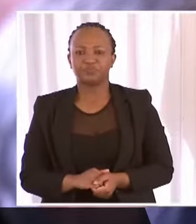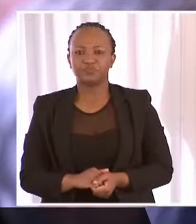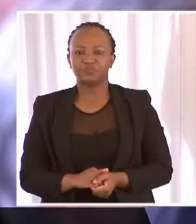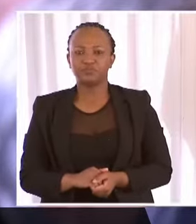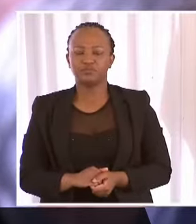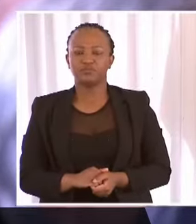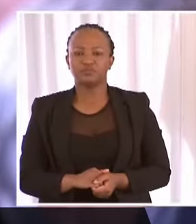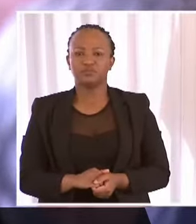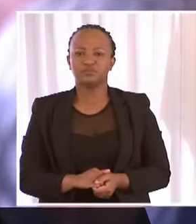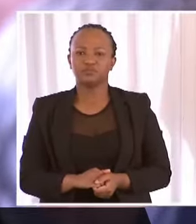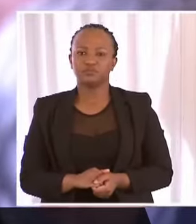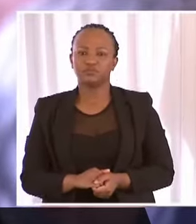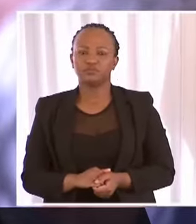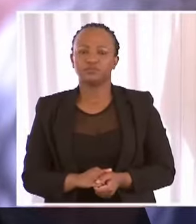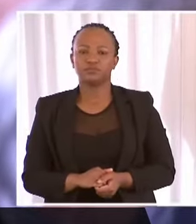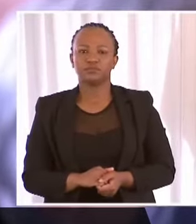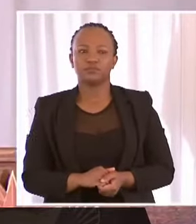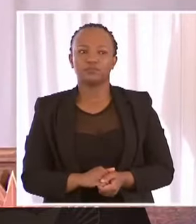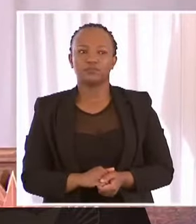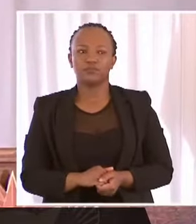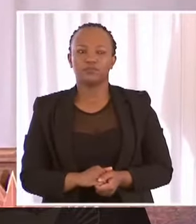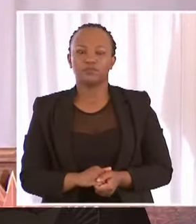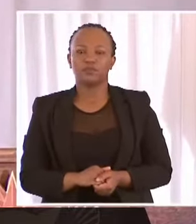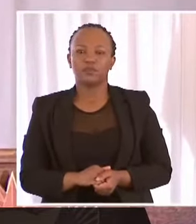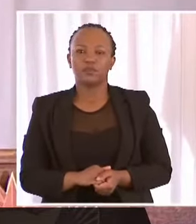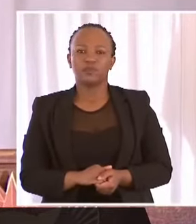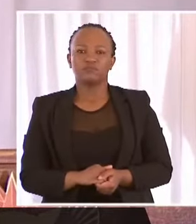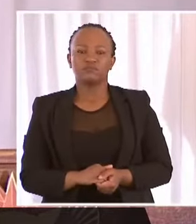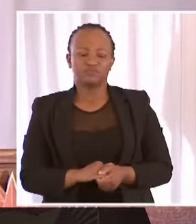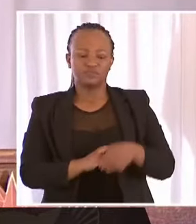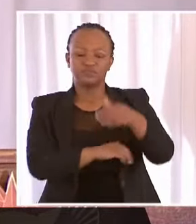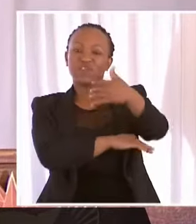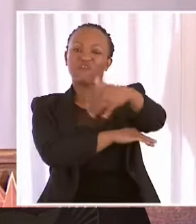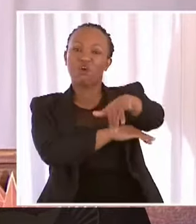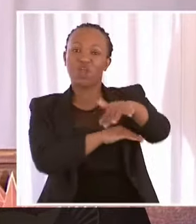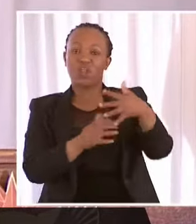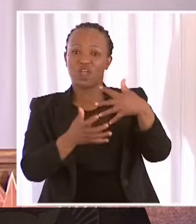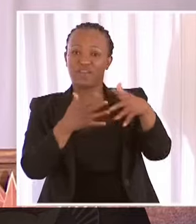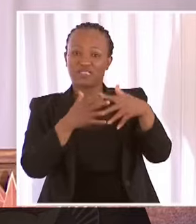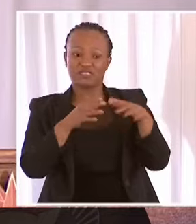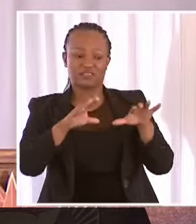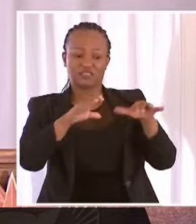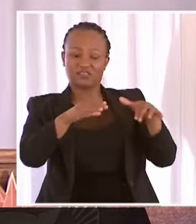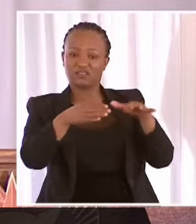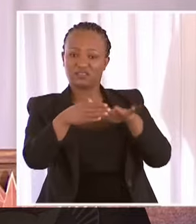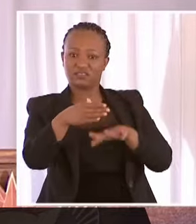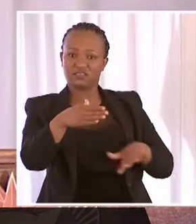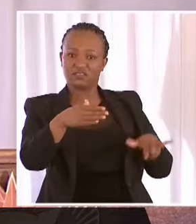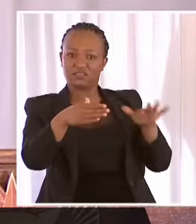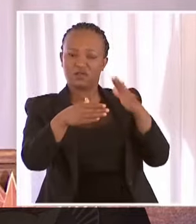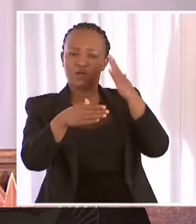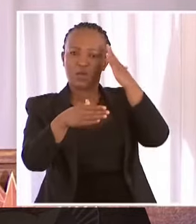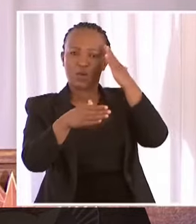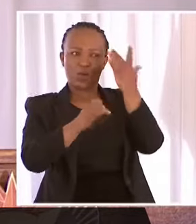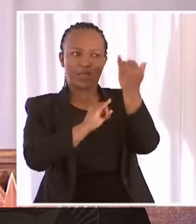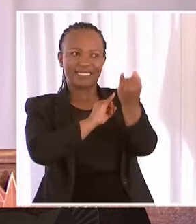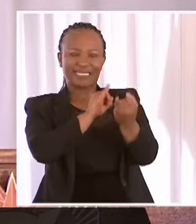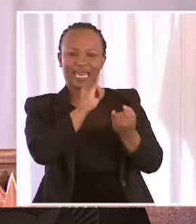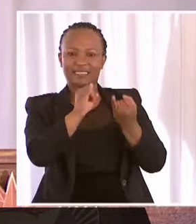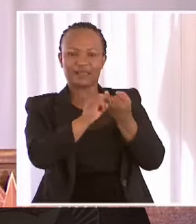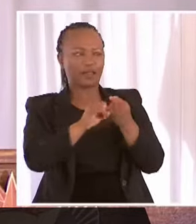In foreign affairs, he knew the international scene